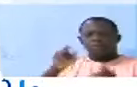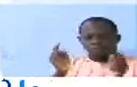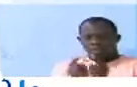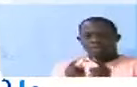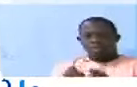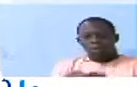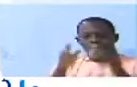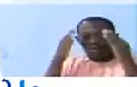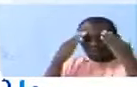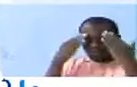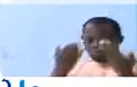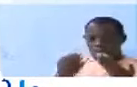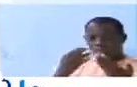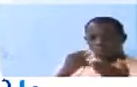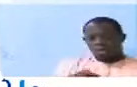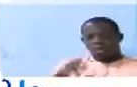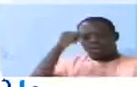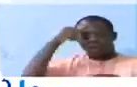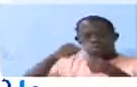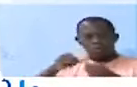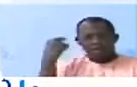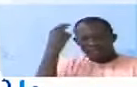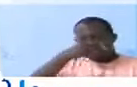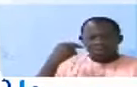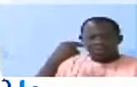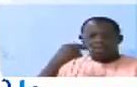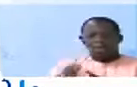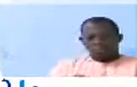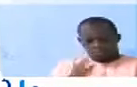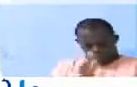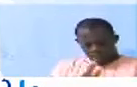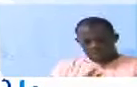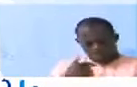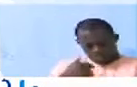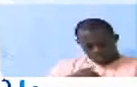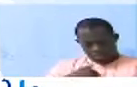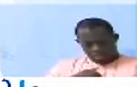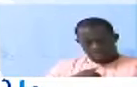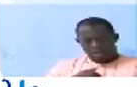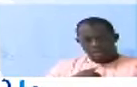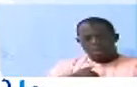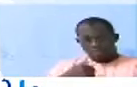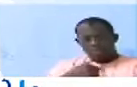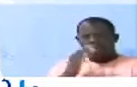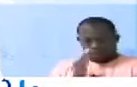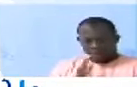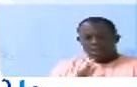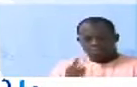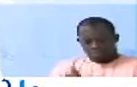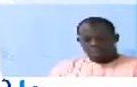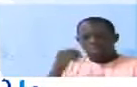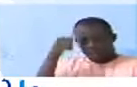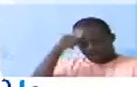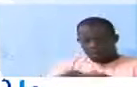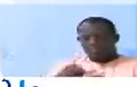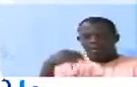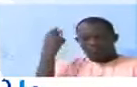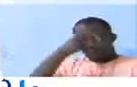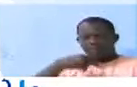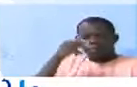Banjul. He recognized me. I don't know whether he recognized me, but I recognized